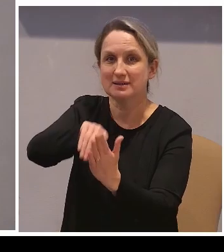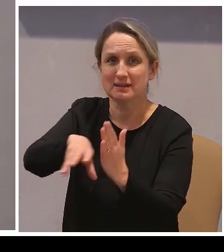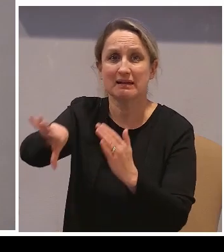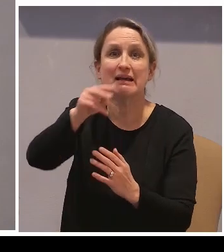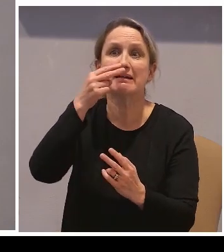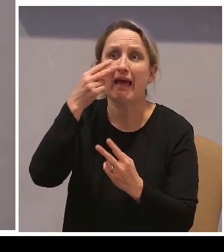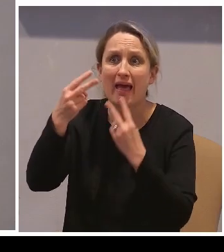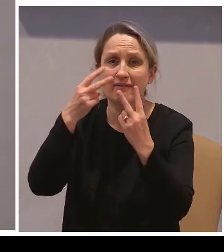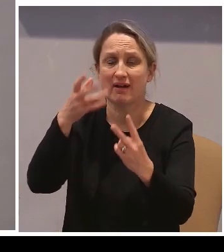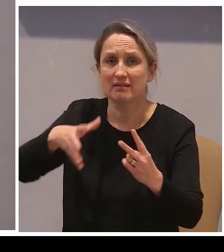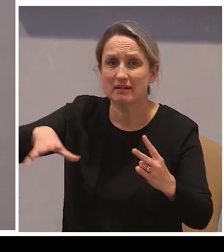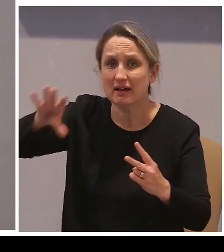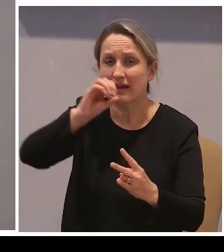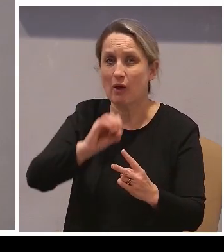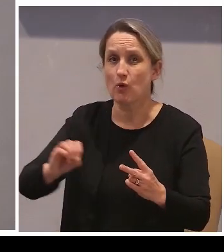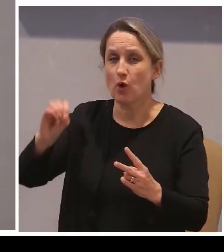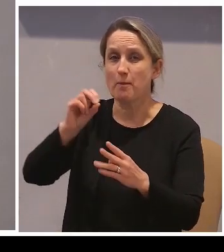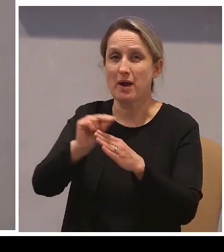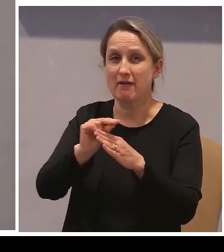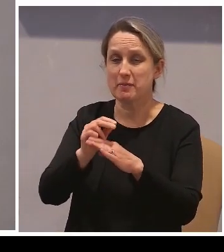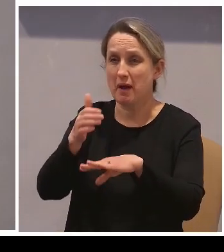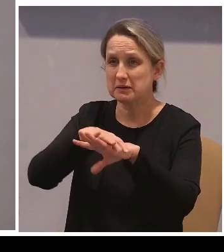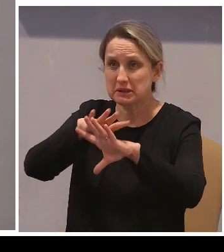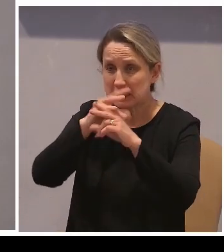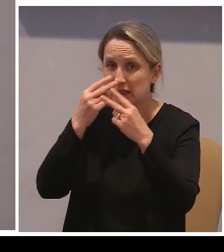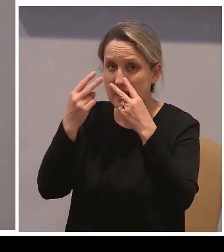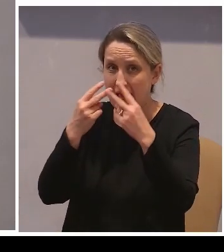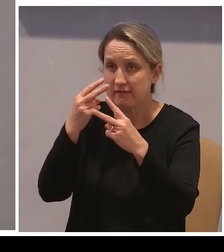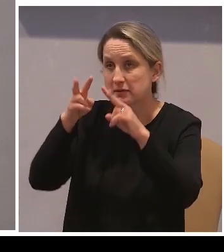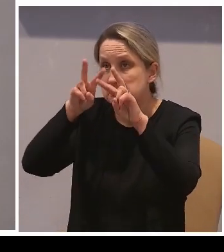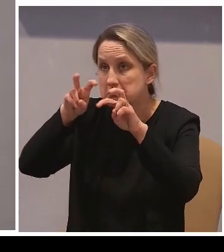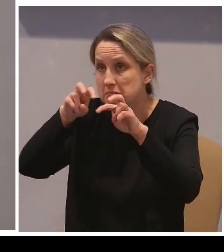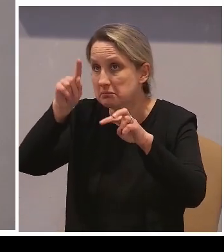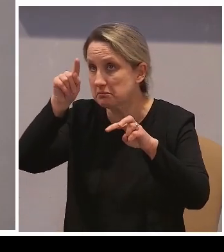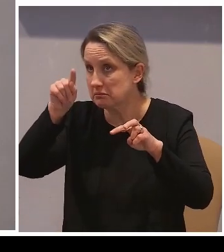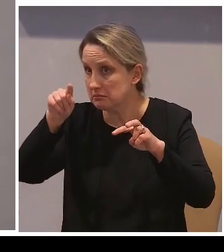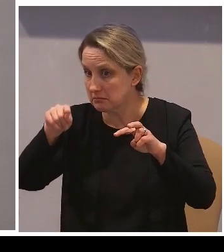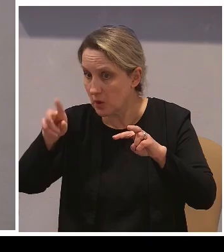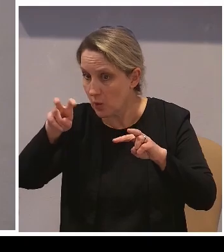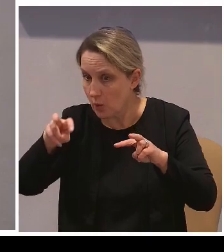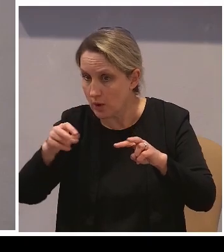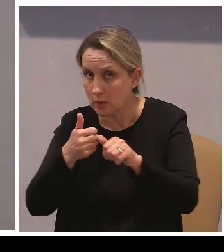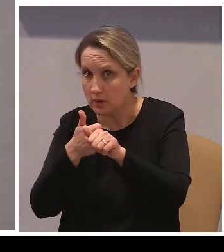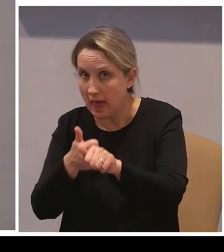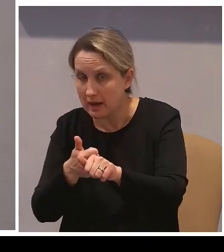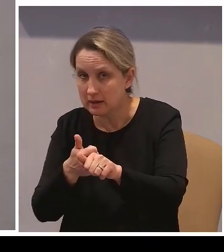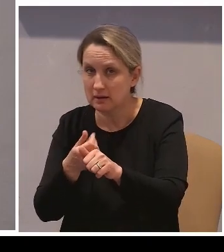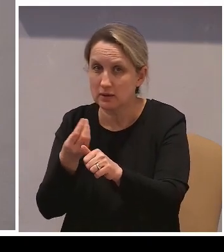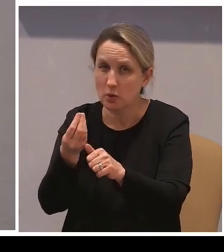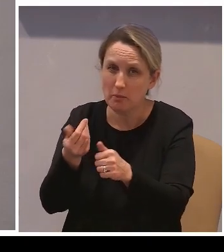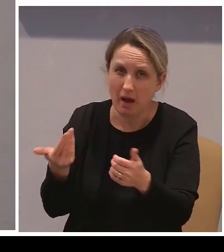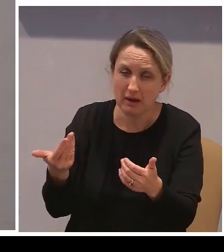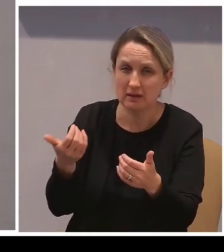nähtav. There is a clinical register database, publicly visible. Kas siis toimeaine või ravimi